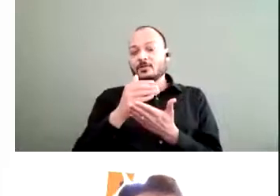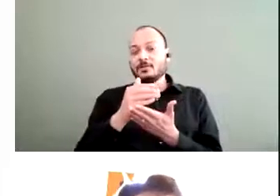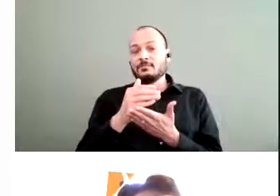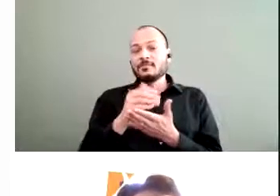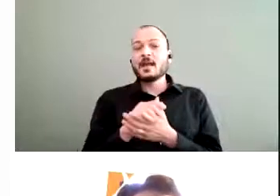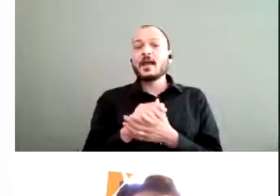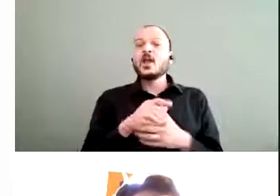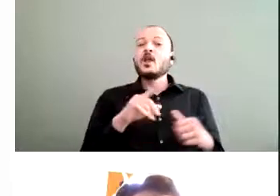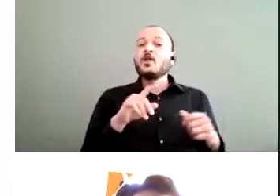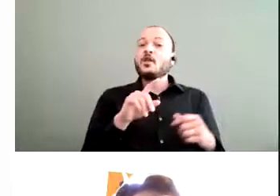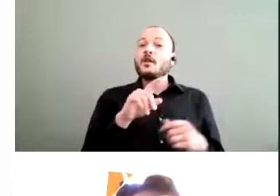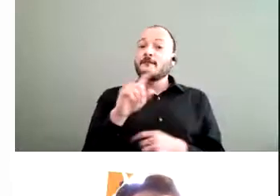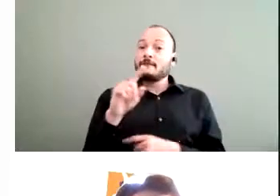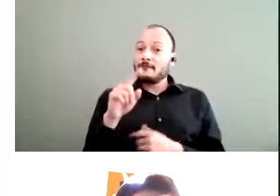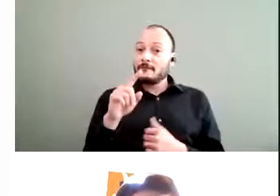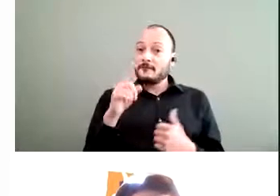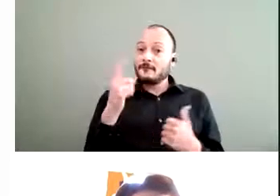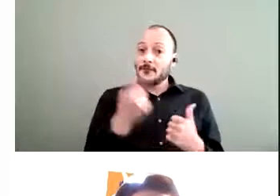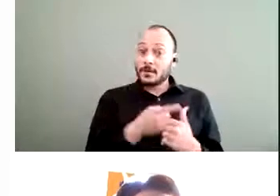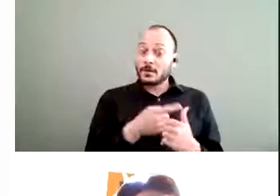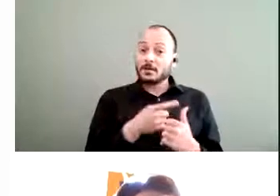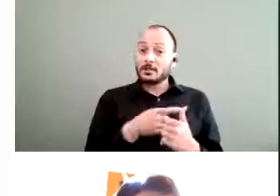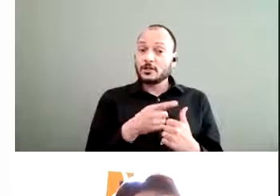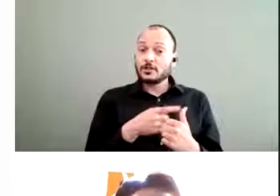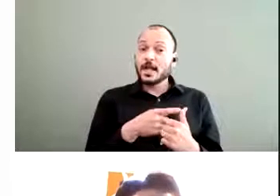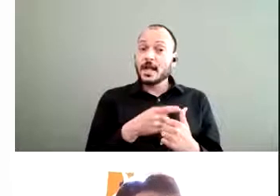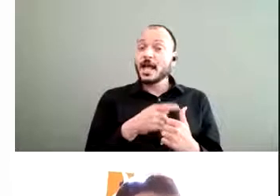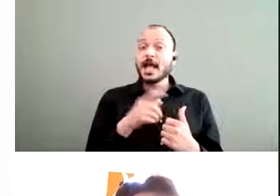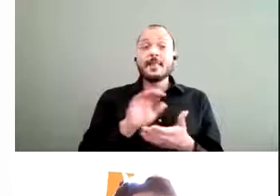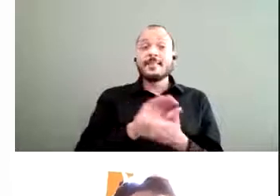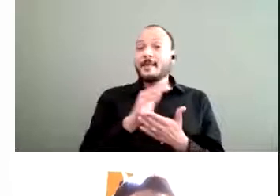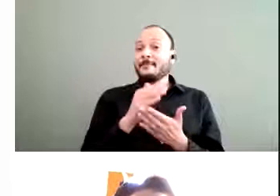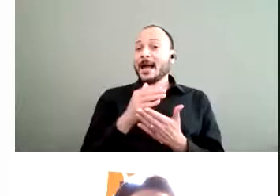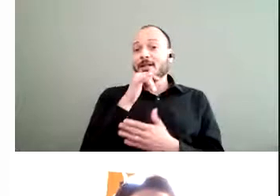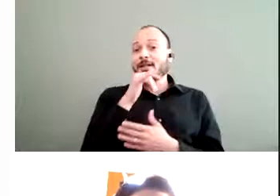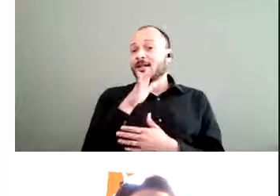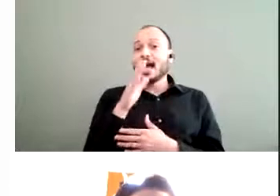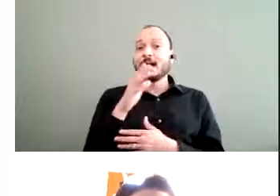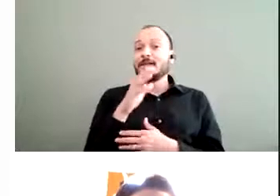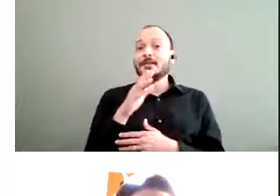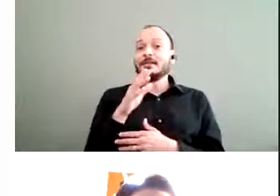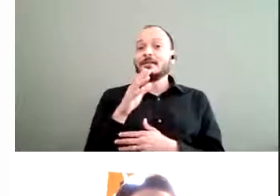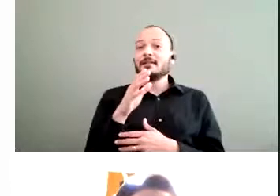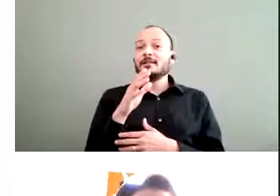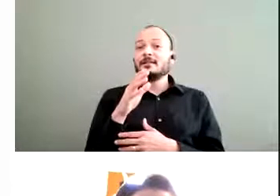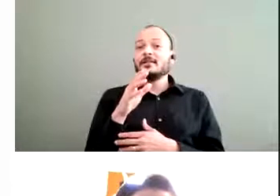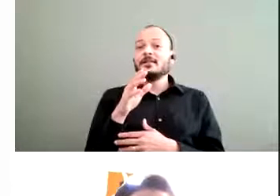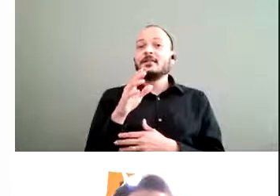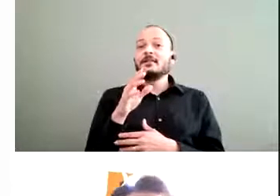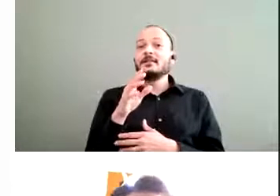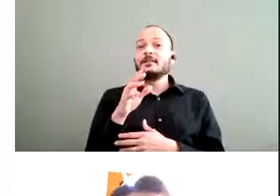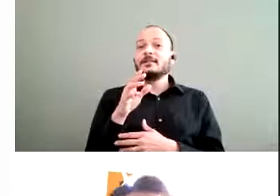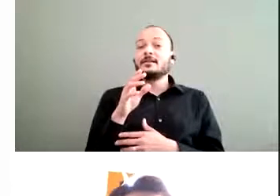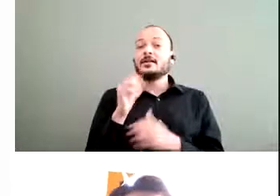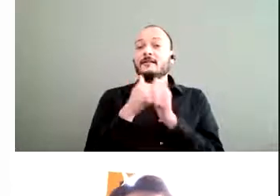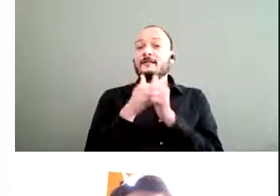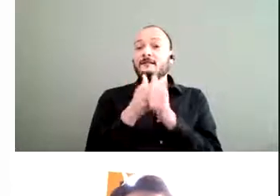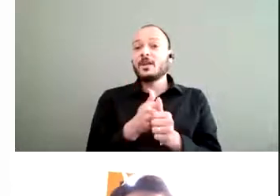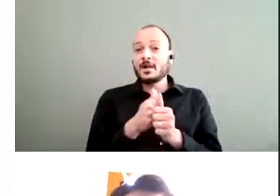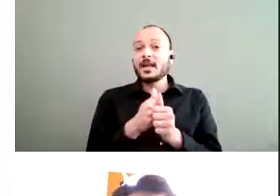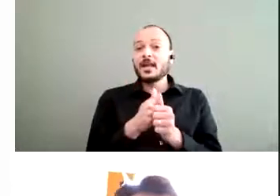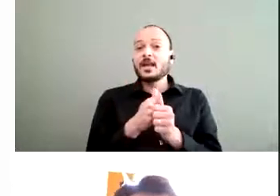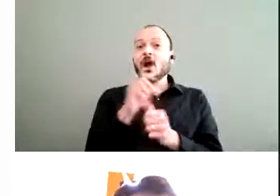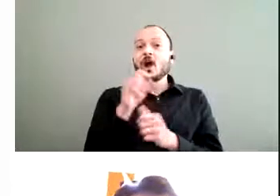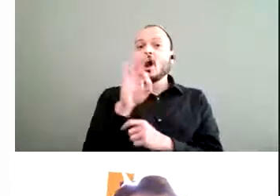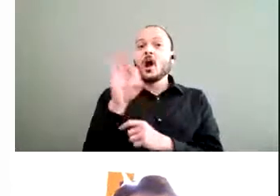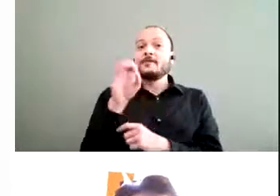In the first round, the amount was not subject to offset, meaning if you had back taxes and